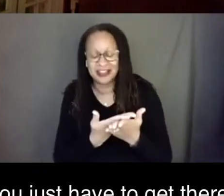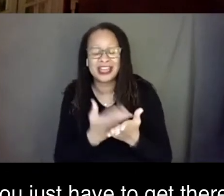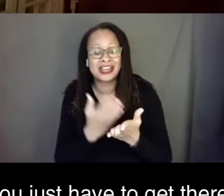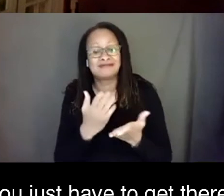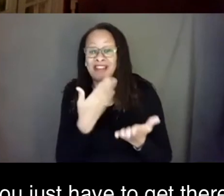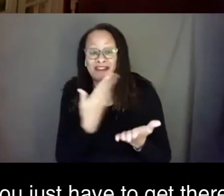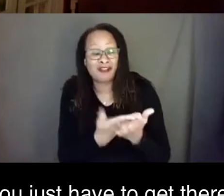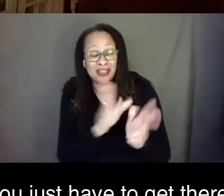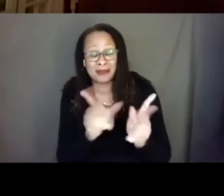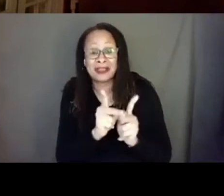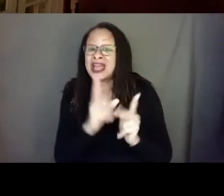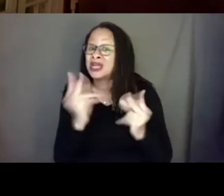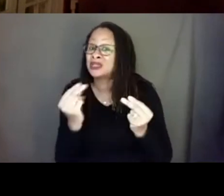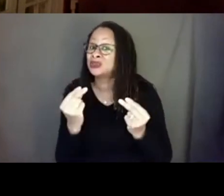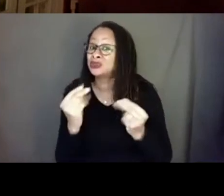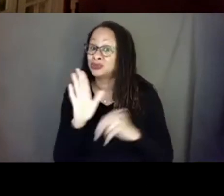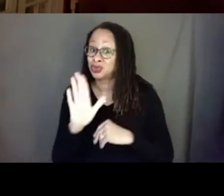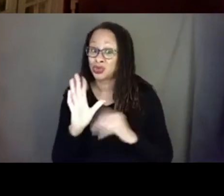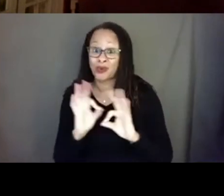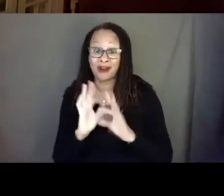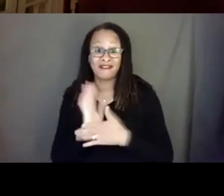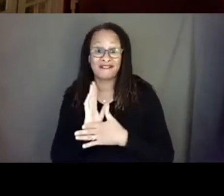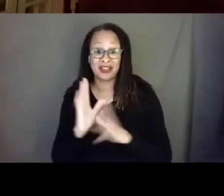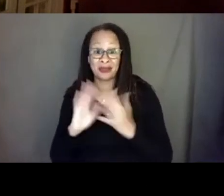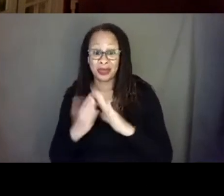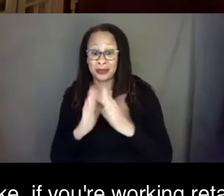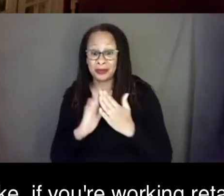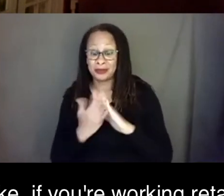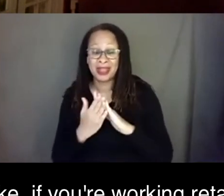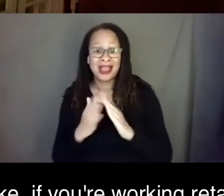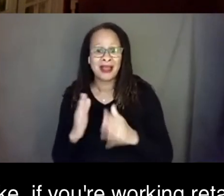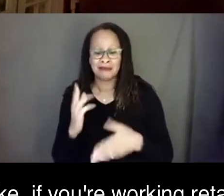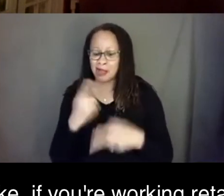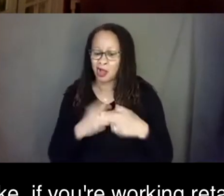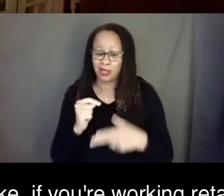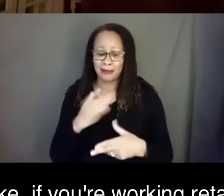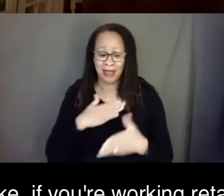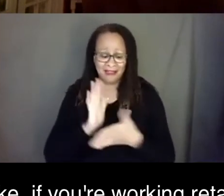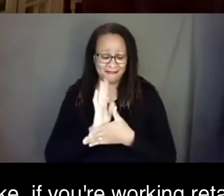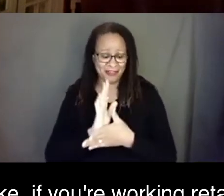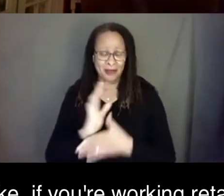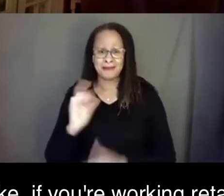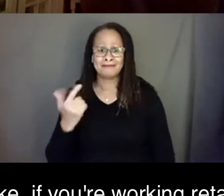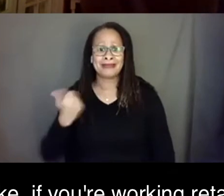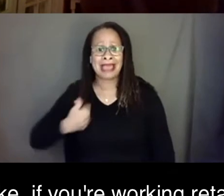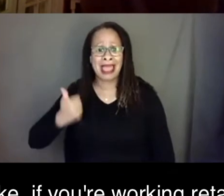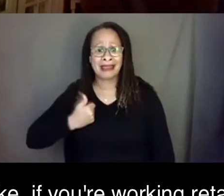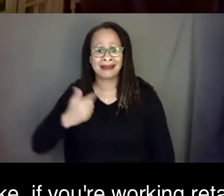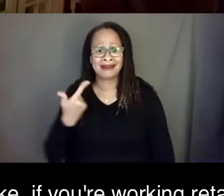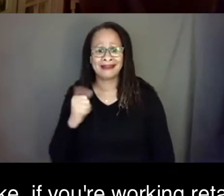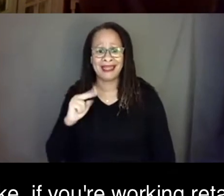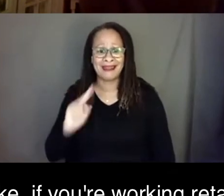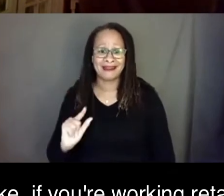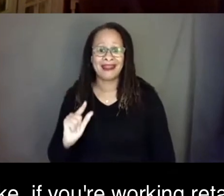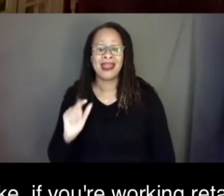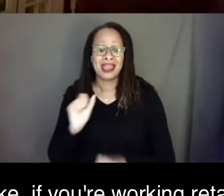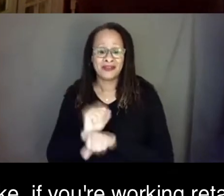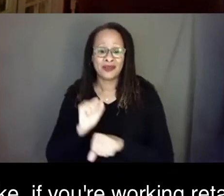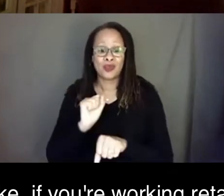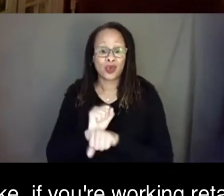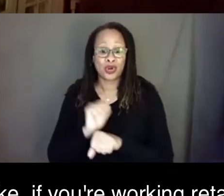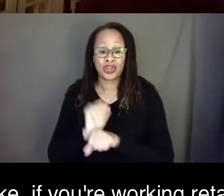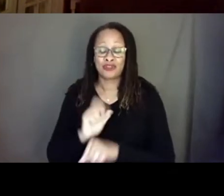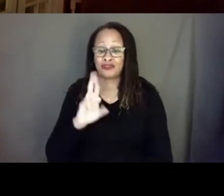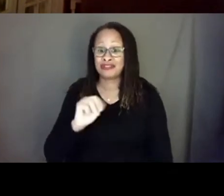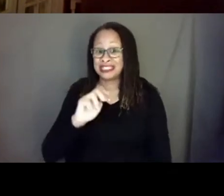your film community. I call it my film gang. Like, you know, if you're working retail and you have a